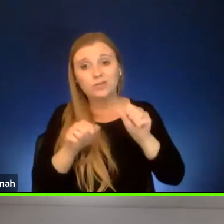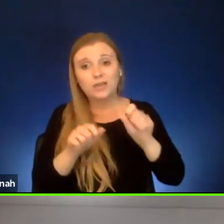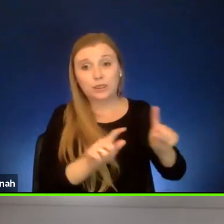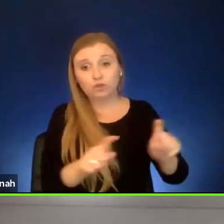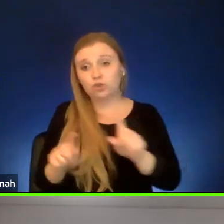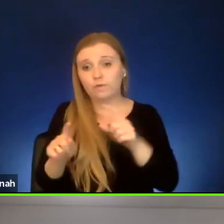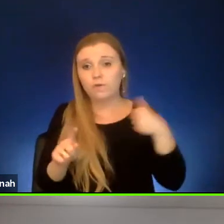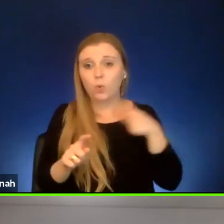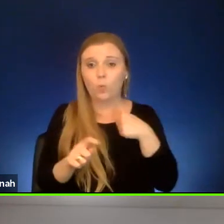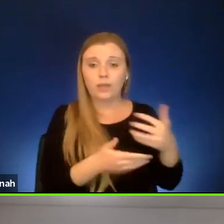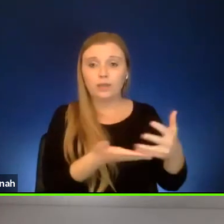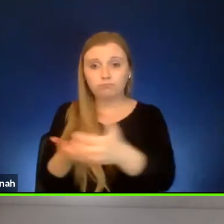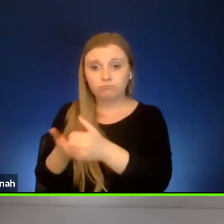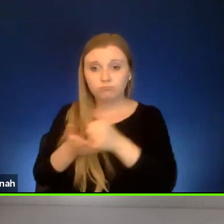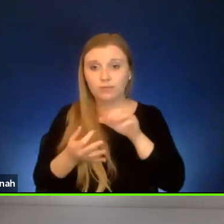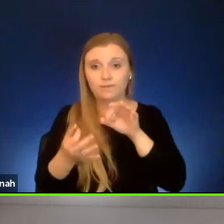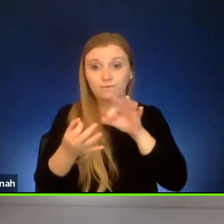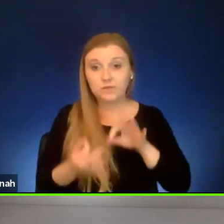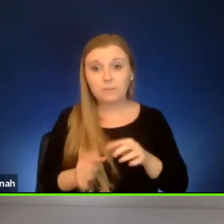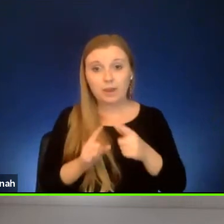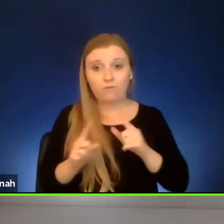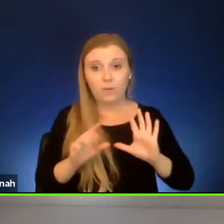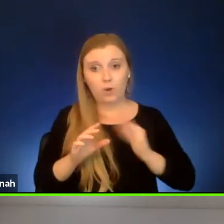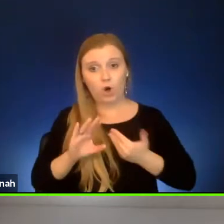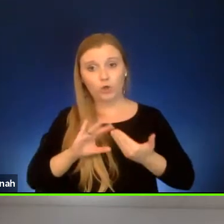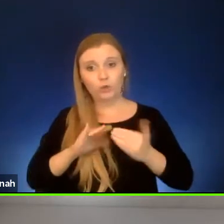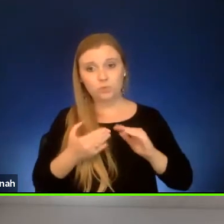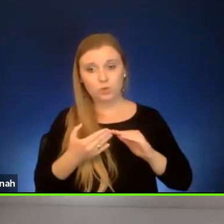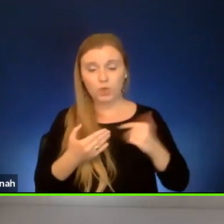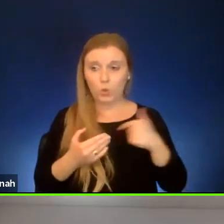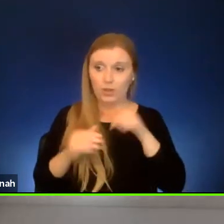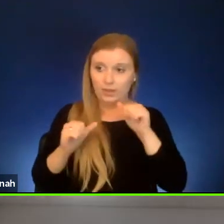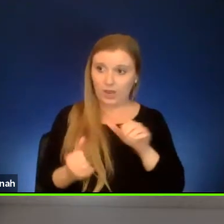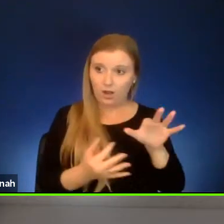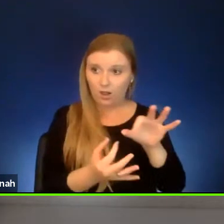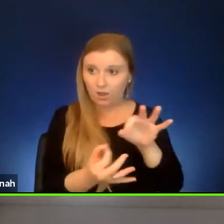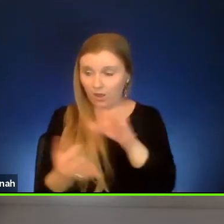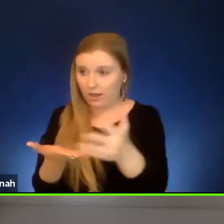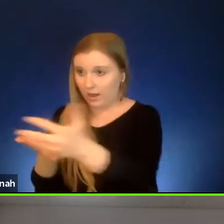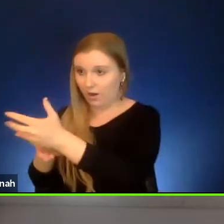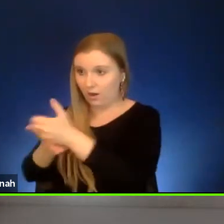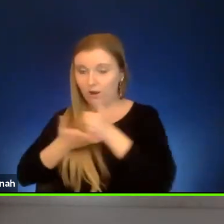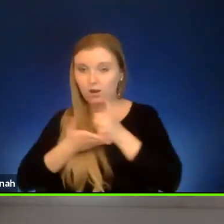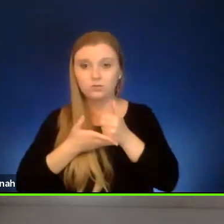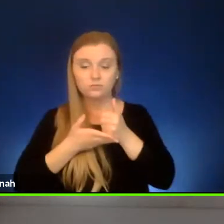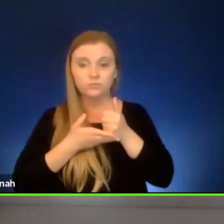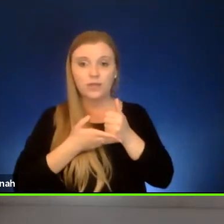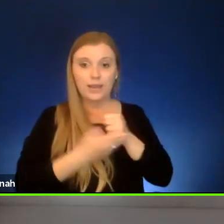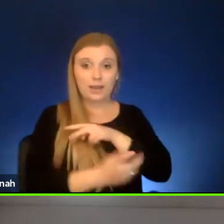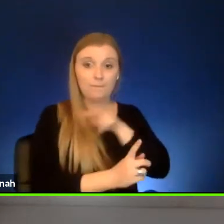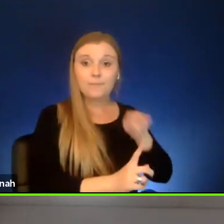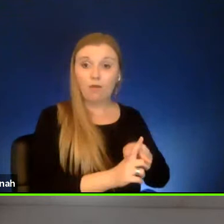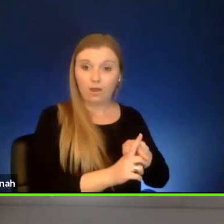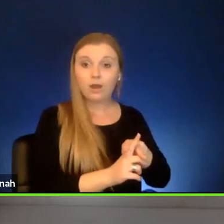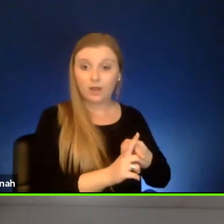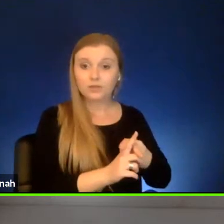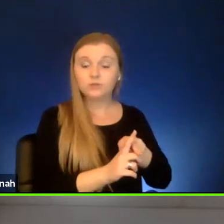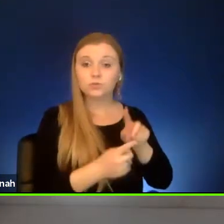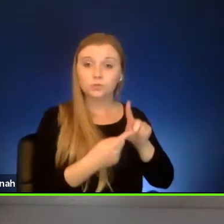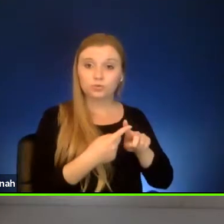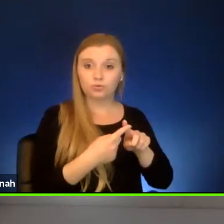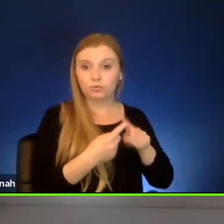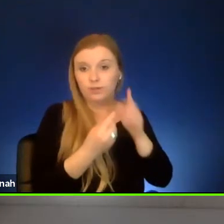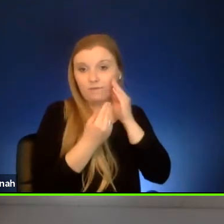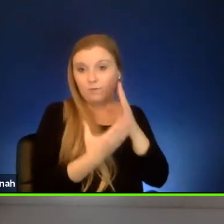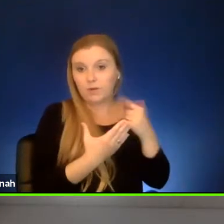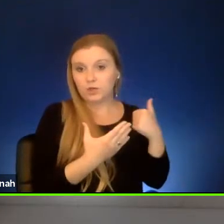some feedback from our community so that we can input your viewpoints, your thoughts and consideration into the information